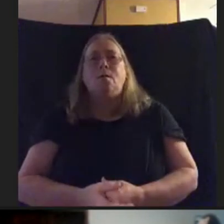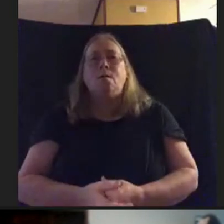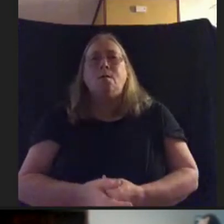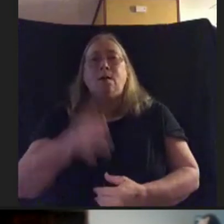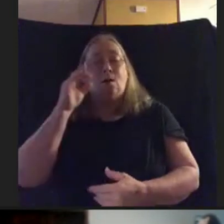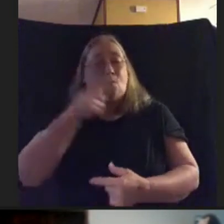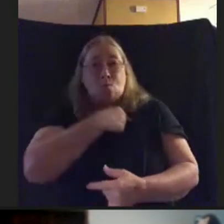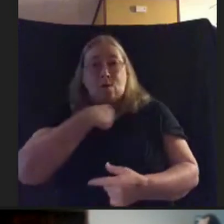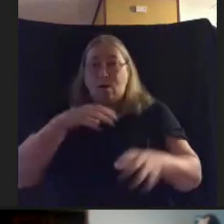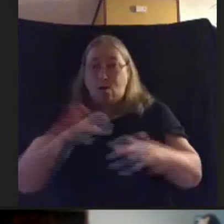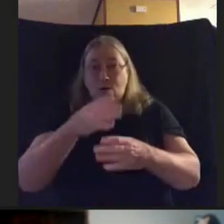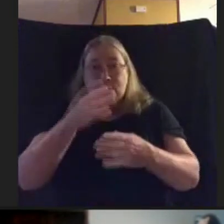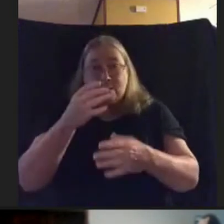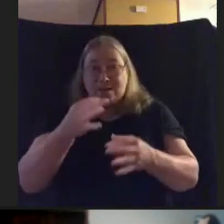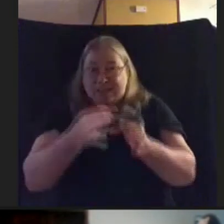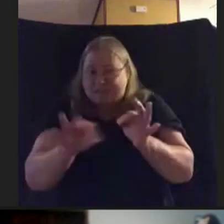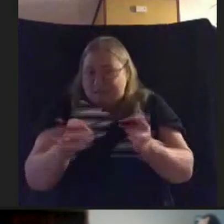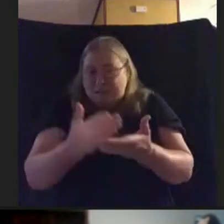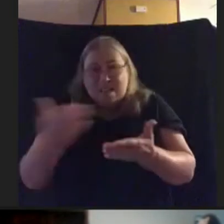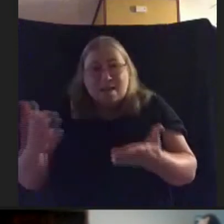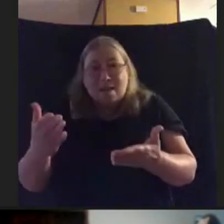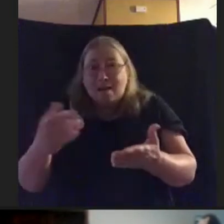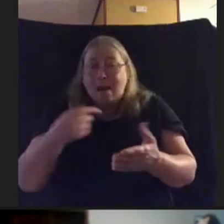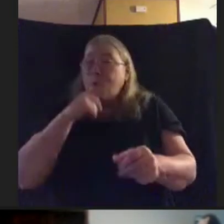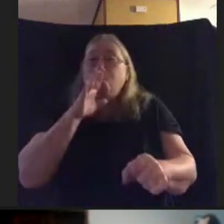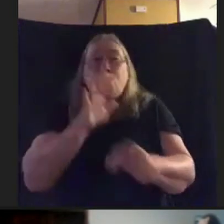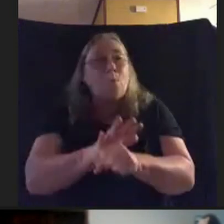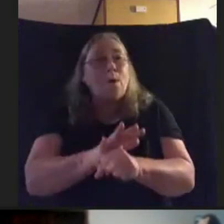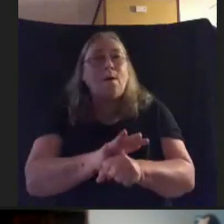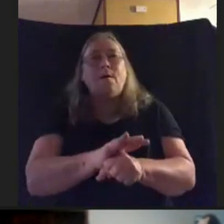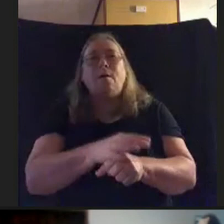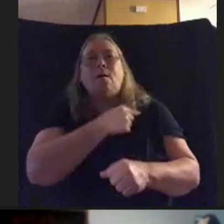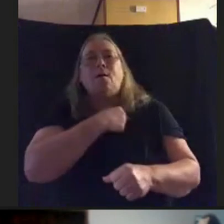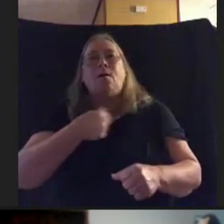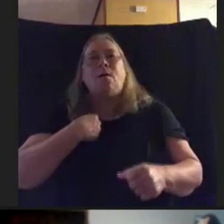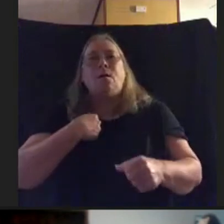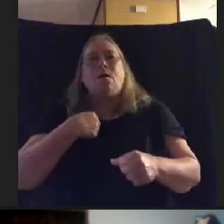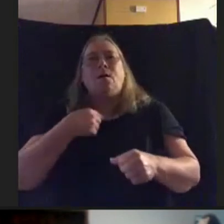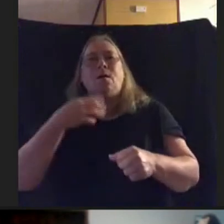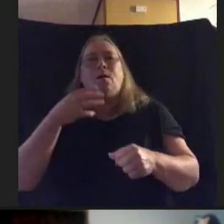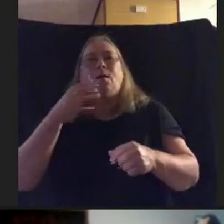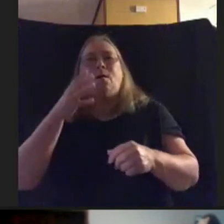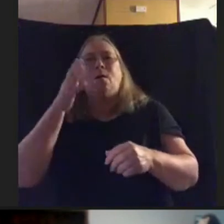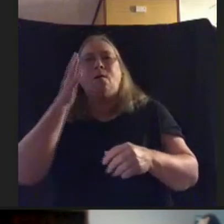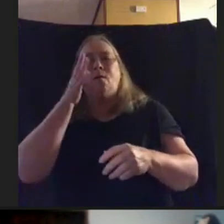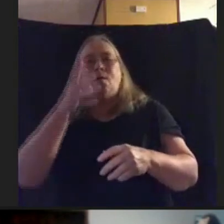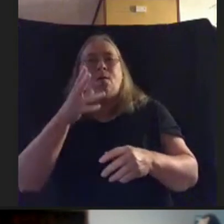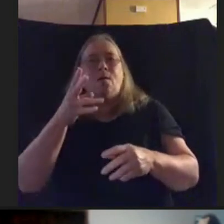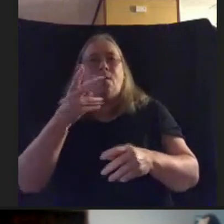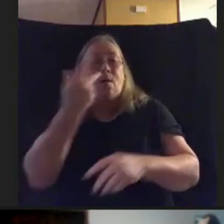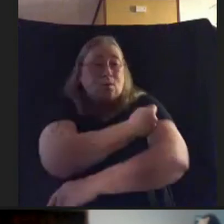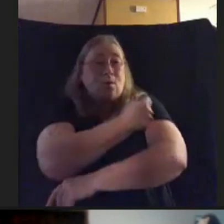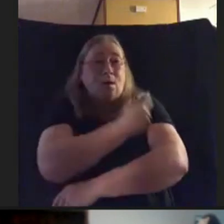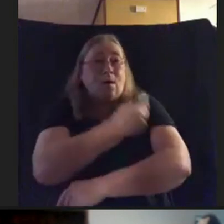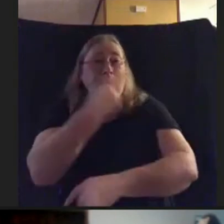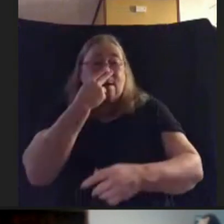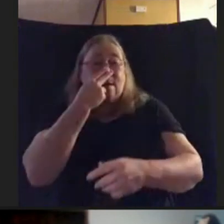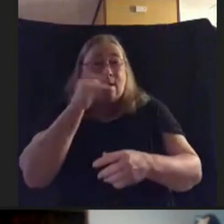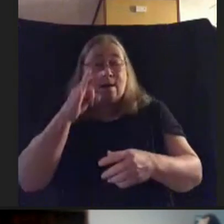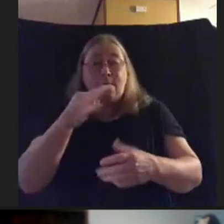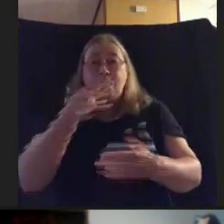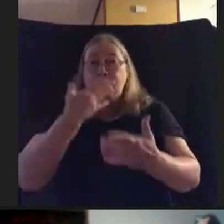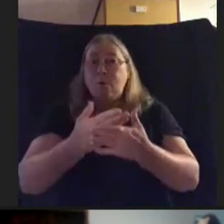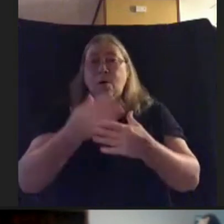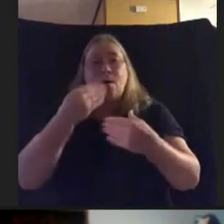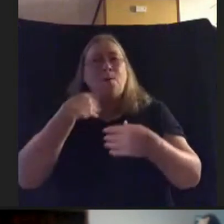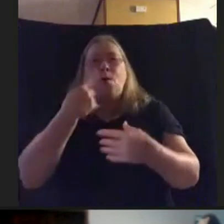things, I swear to y'all, if we would just say, hey, let's just really do that and see if it works. If you give me a month, you'll be like, oh my gosh, it's a